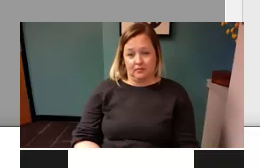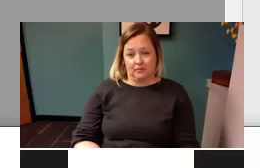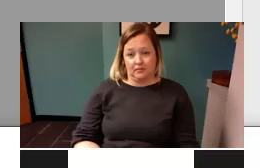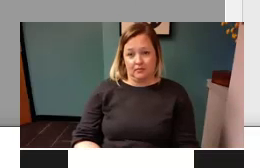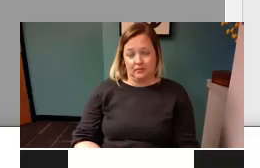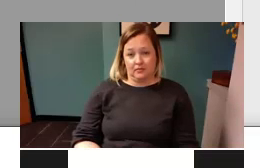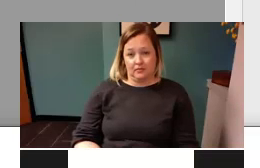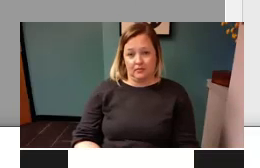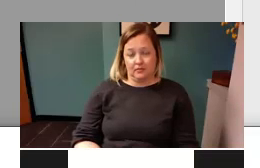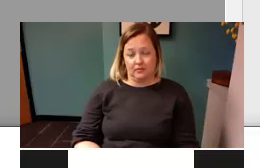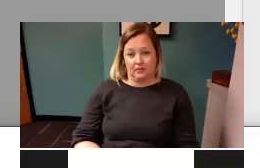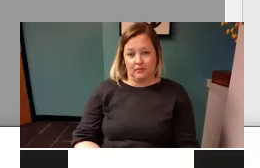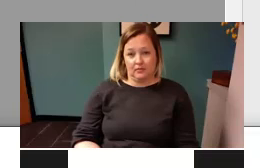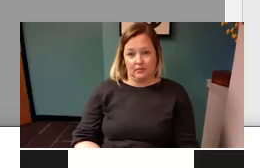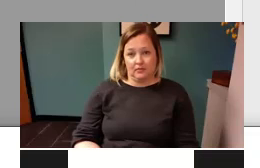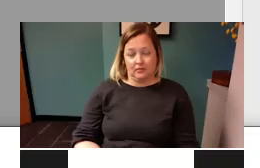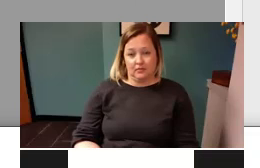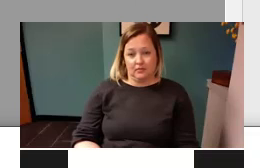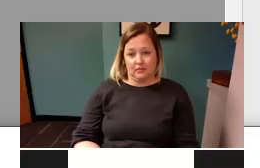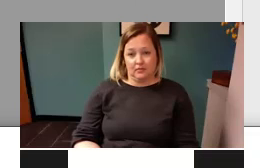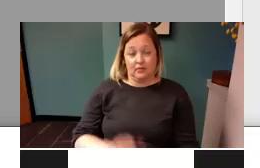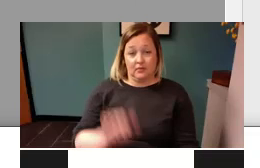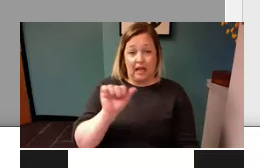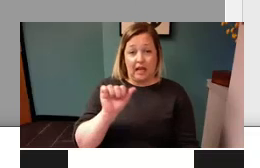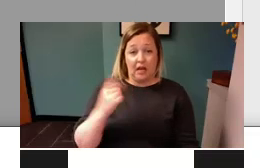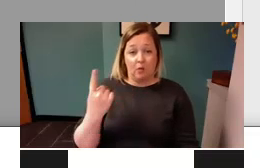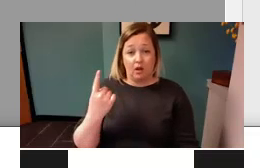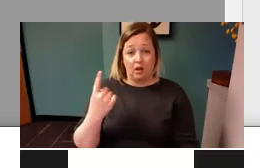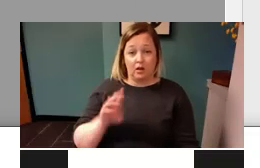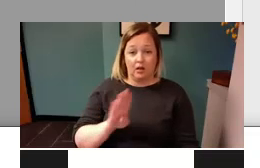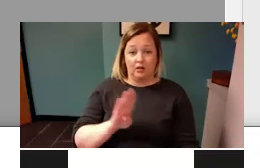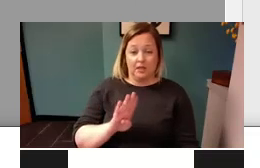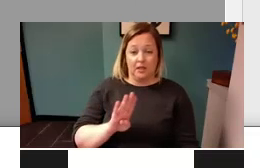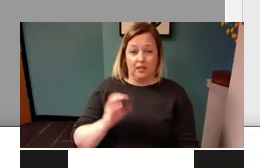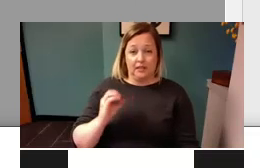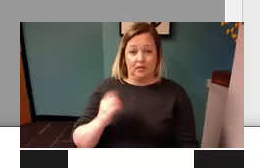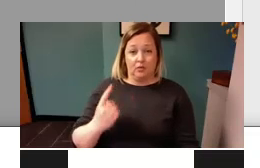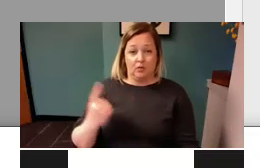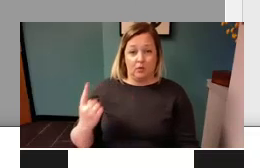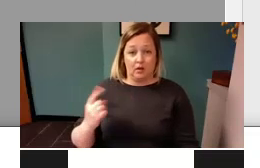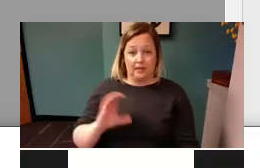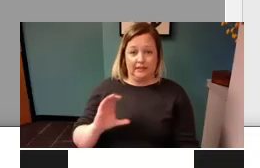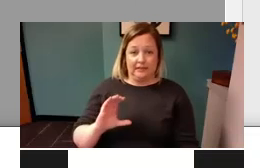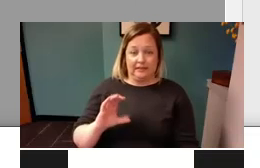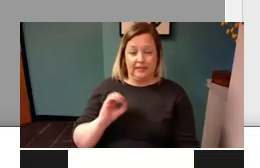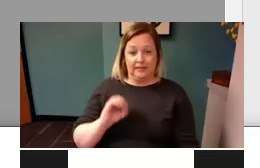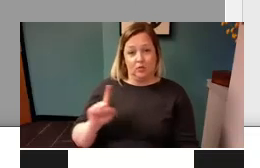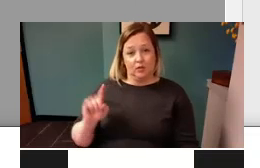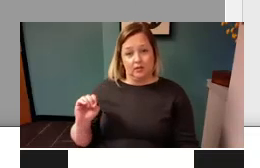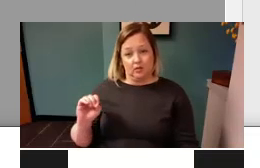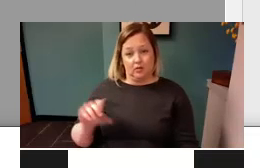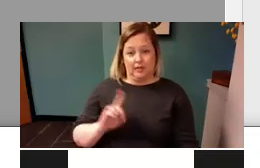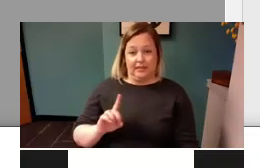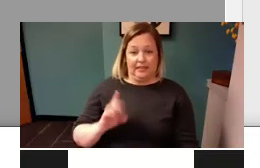So A would be 1, B would be 0, 1, 1, C would be 0, 1, 0, and D would be 0,